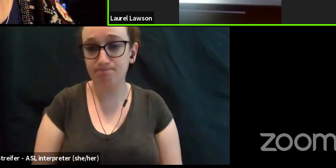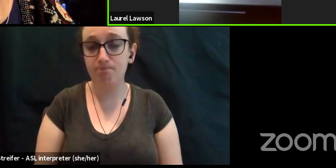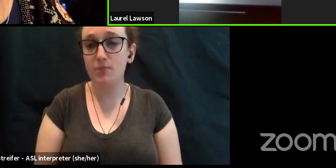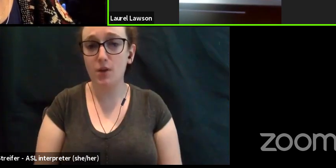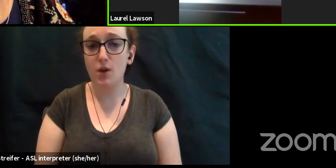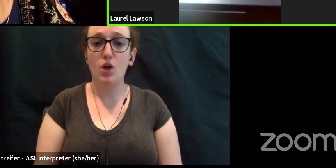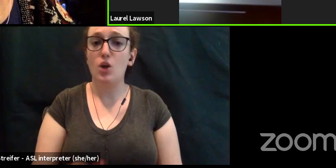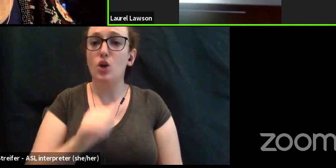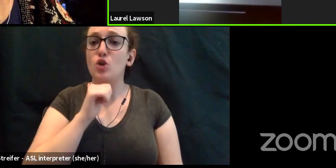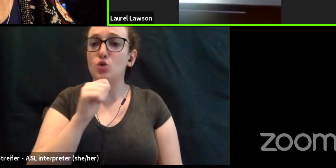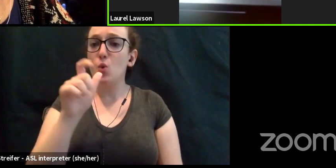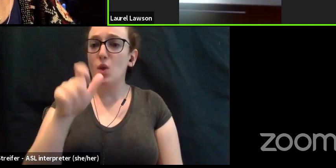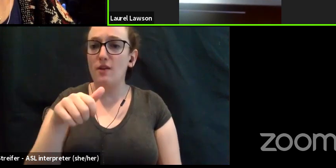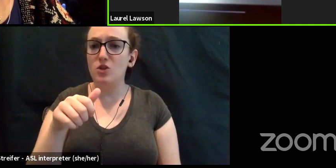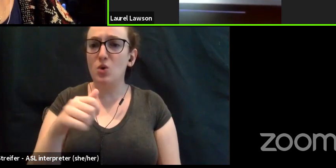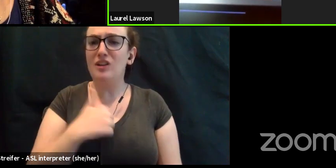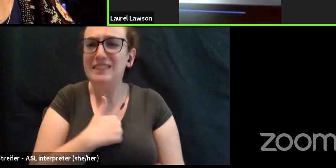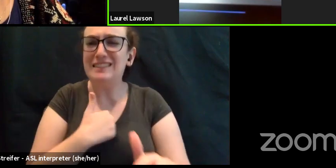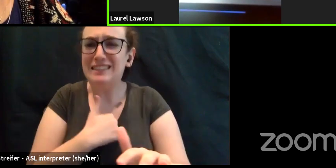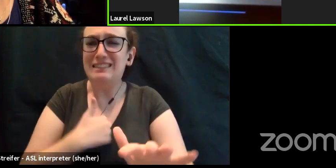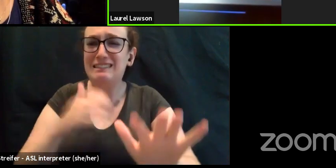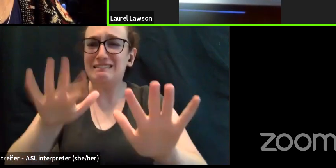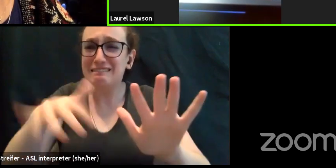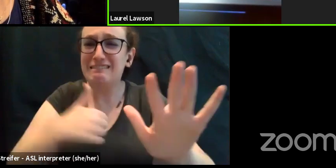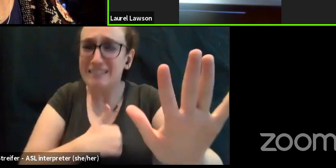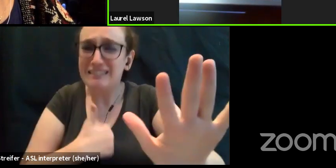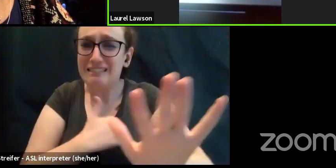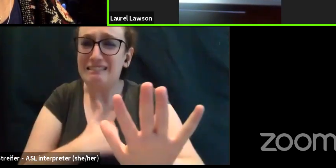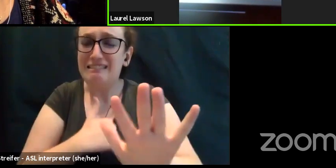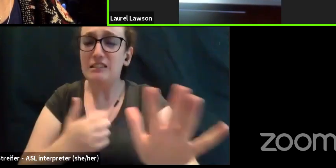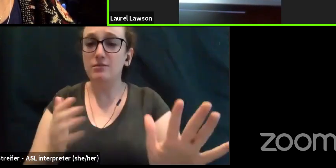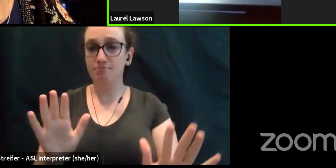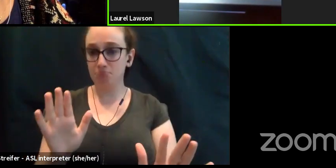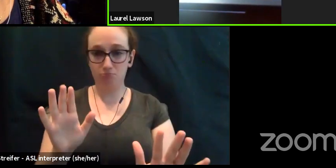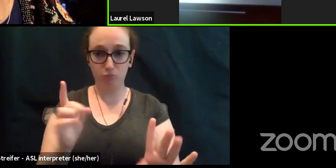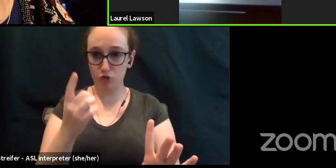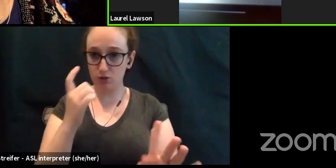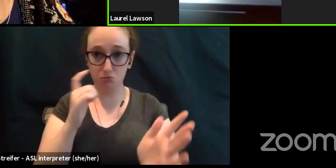It doesn't have to be a big deal. Recognize that you made a mistake.